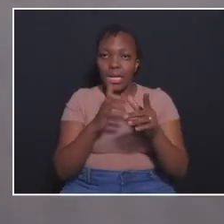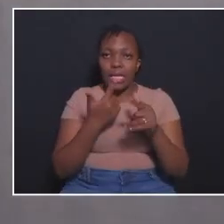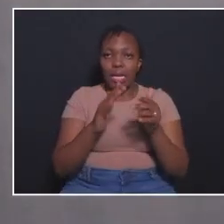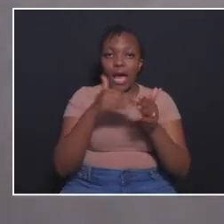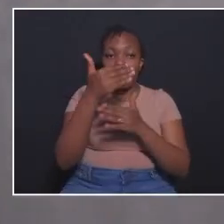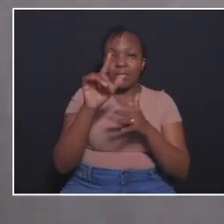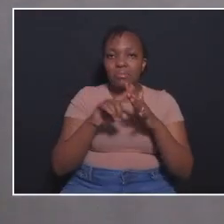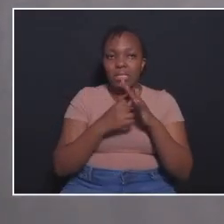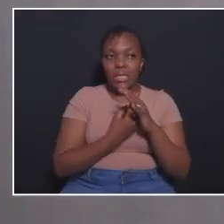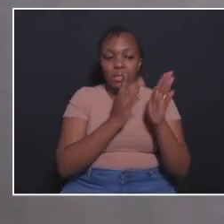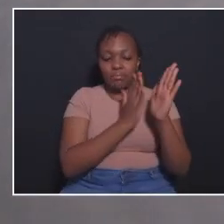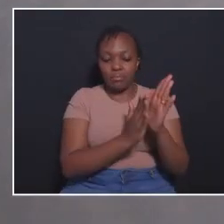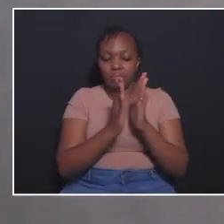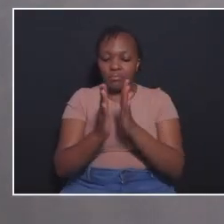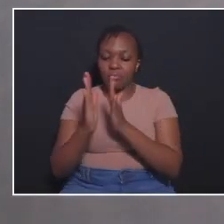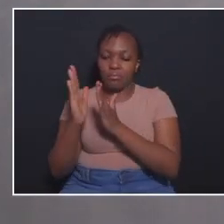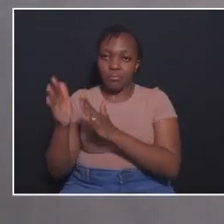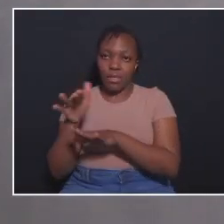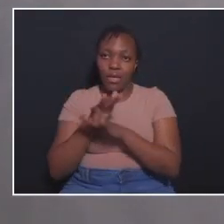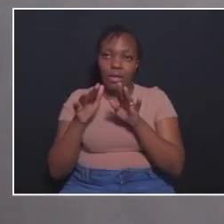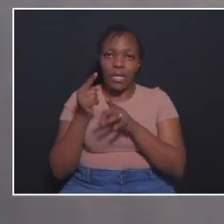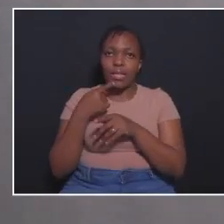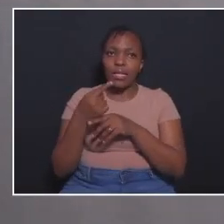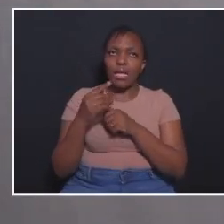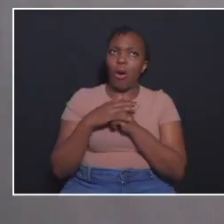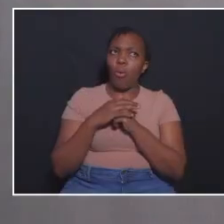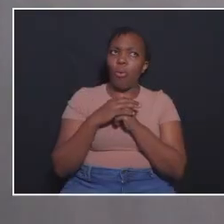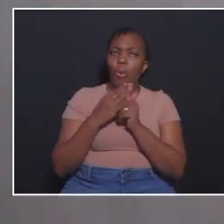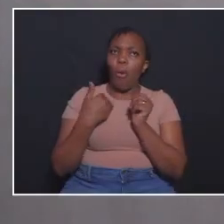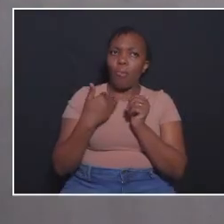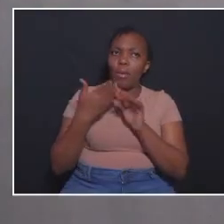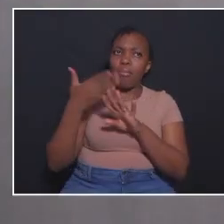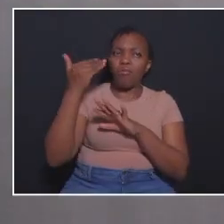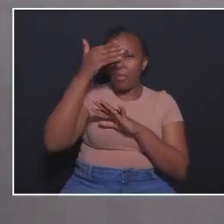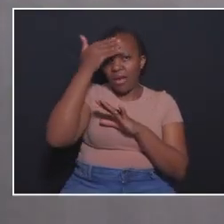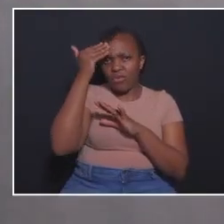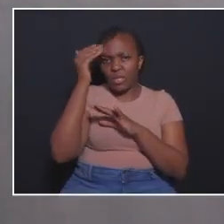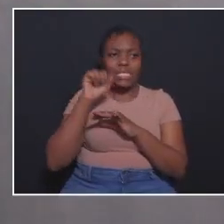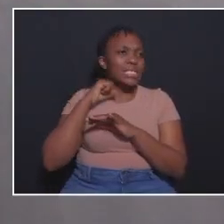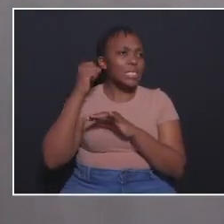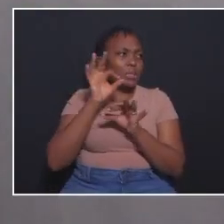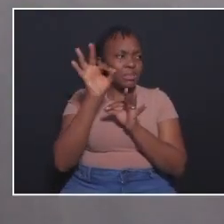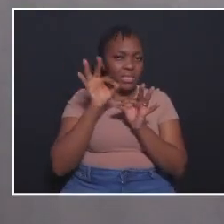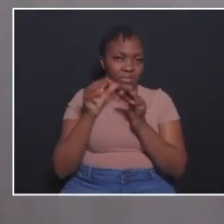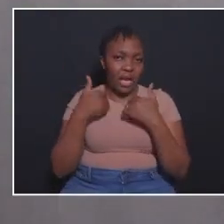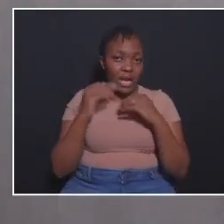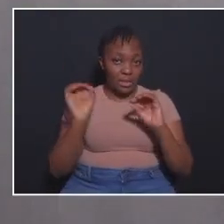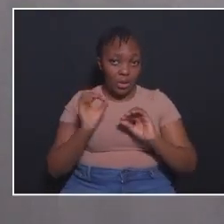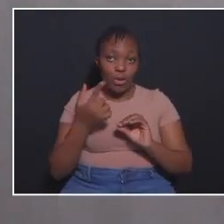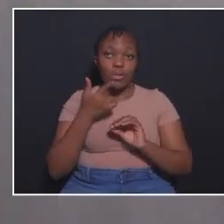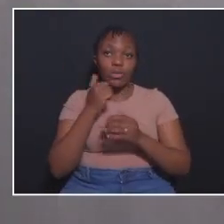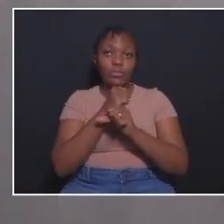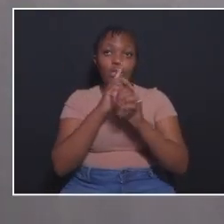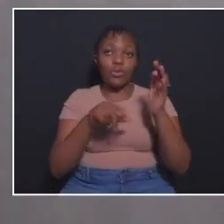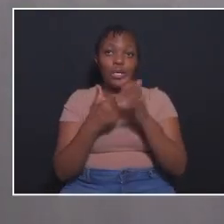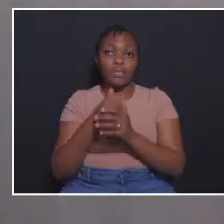arranging my files. Then I say, I forgot I didn't have a certain sound. So I go, look at it, I get the kind of